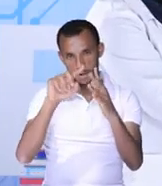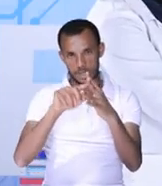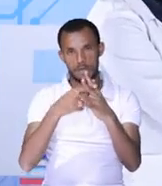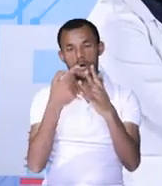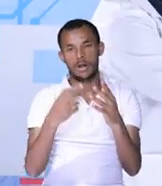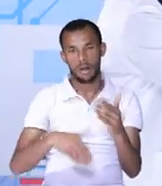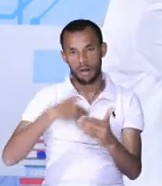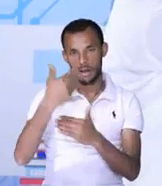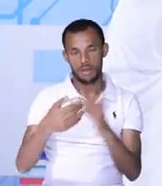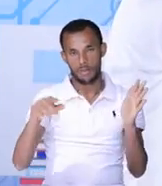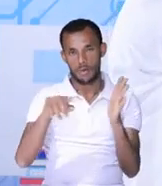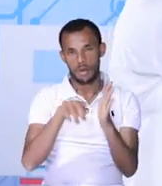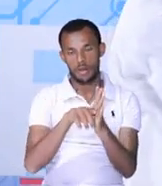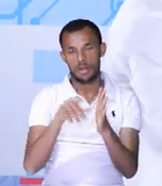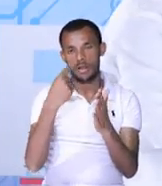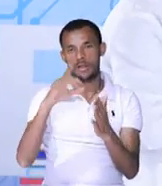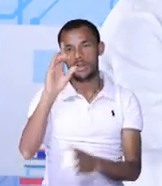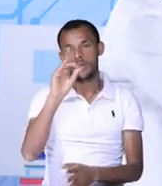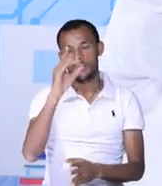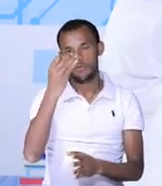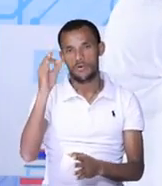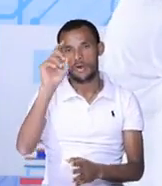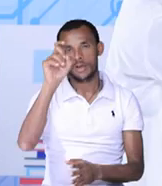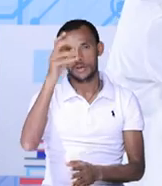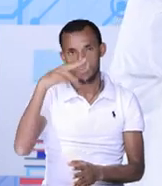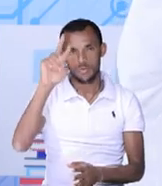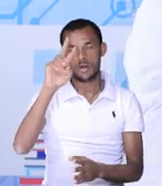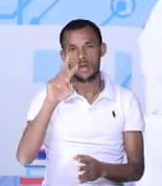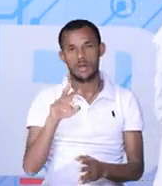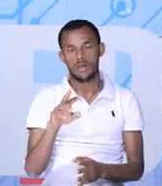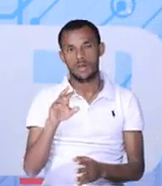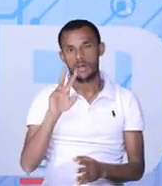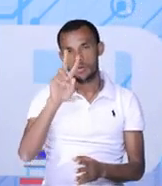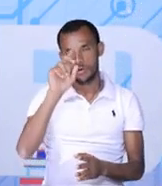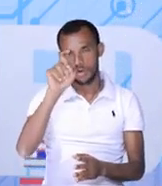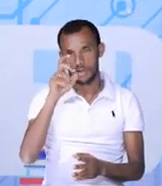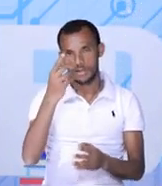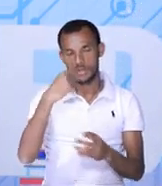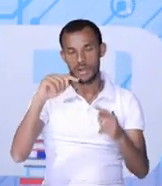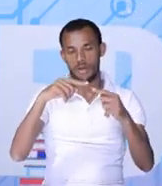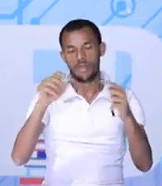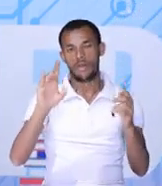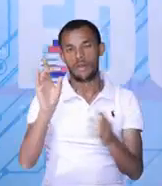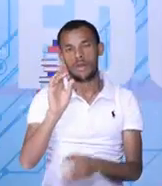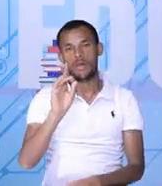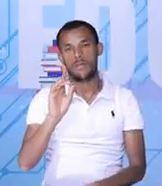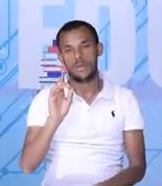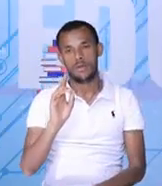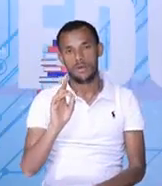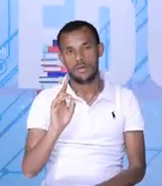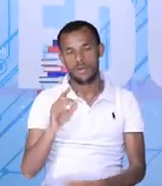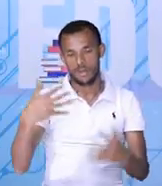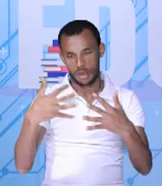plus, next minus. So the derivative of x squared is this 2x. The antiderivative, by the way, here, the antiderivative,